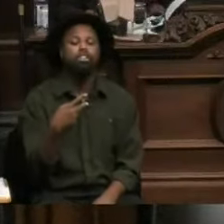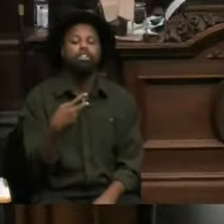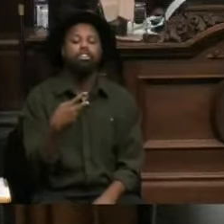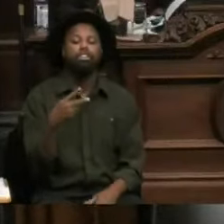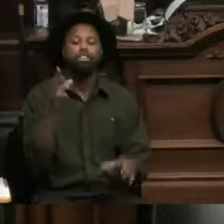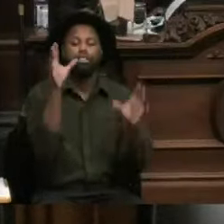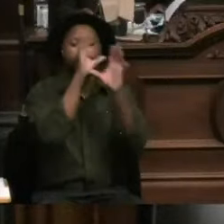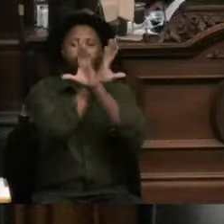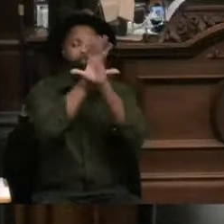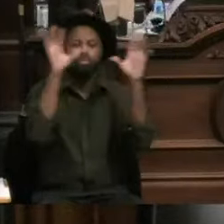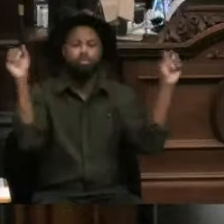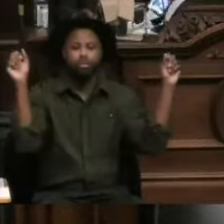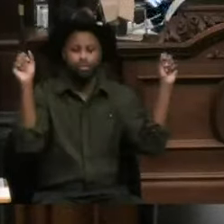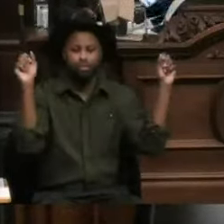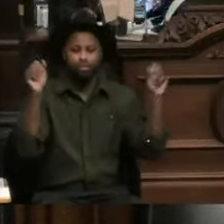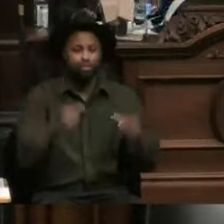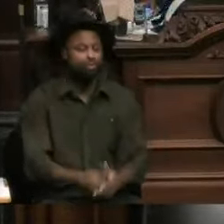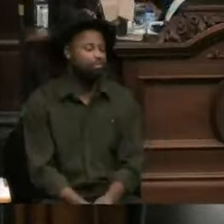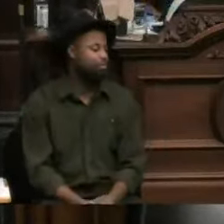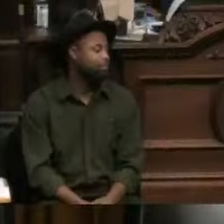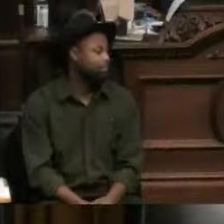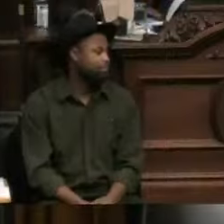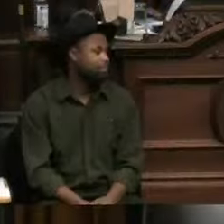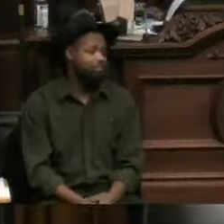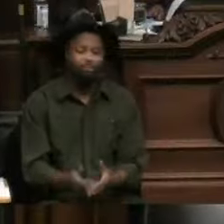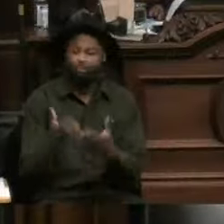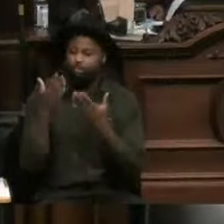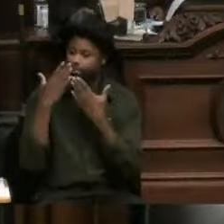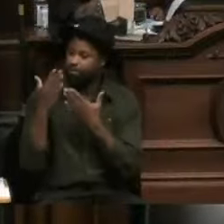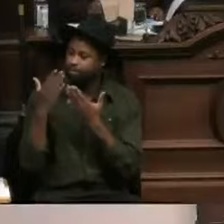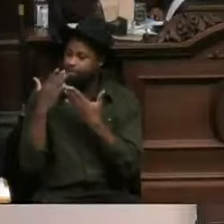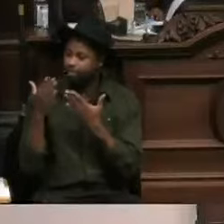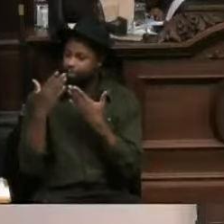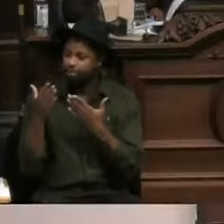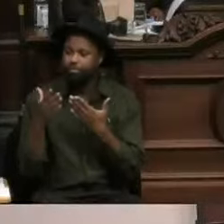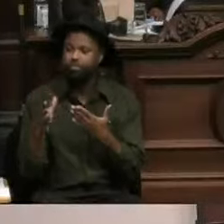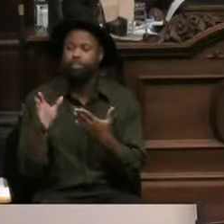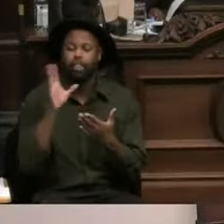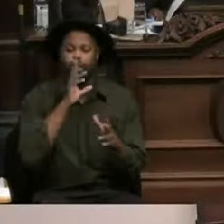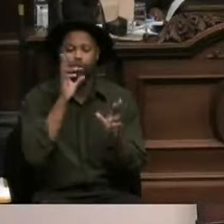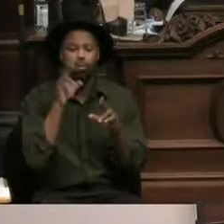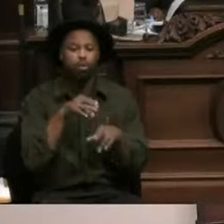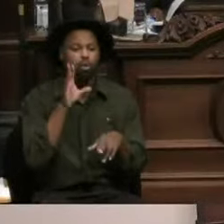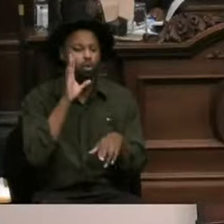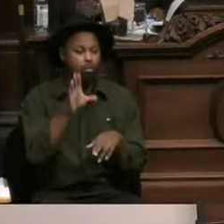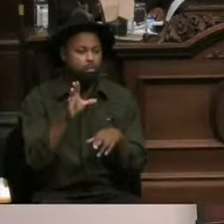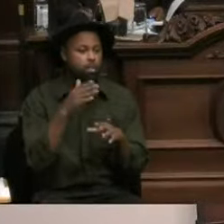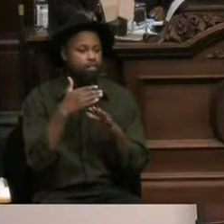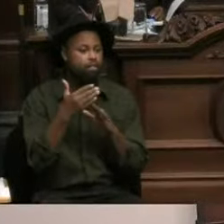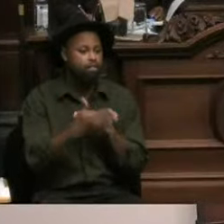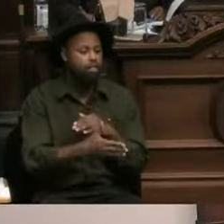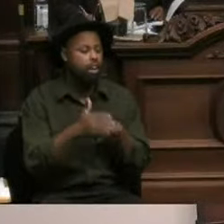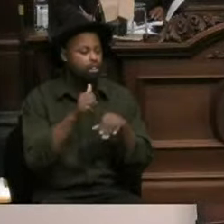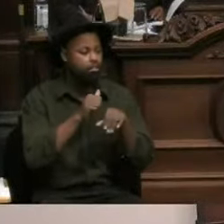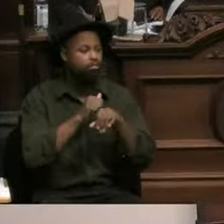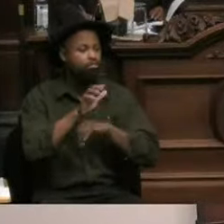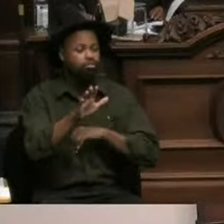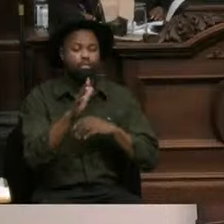Agent President Miguel A. Melendez, Jr. Thank you, Agent Patterson. That report will be received, filed, and published, and we'll proceed with the